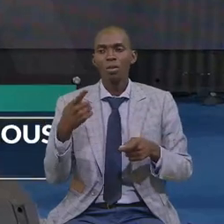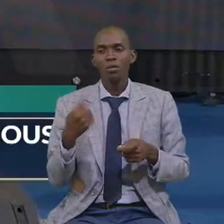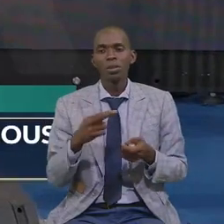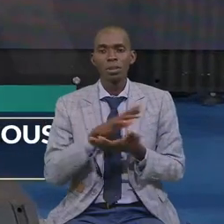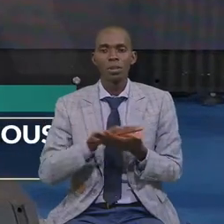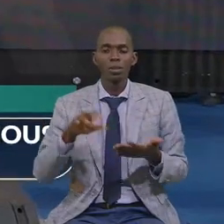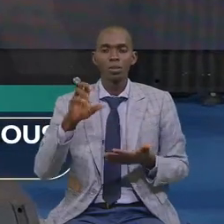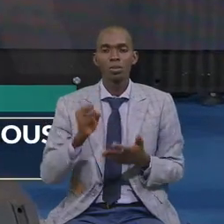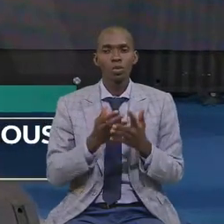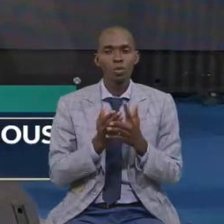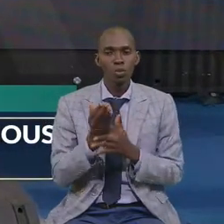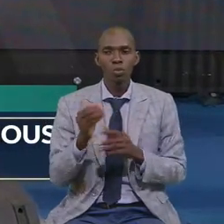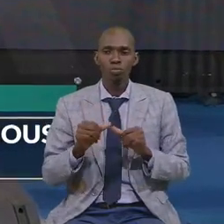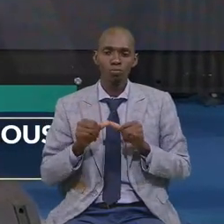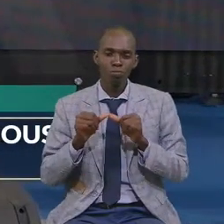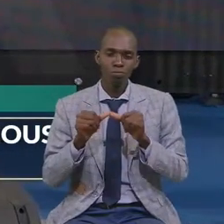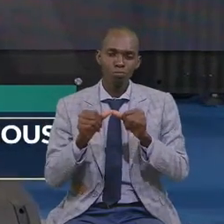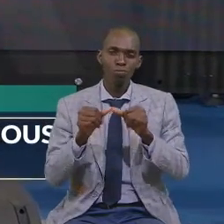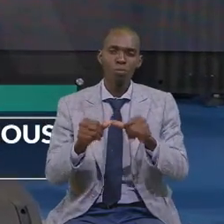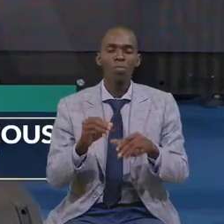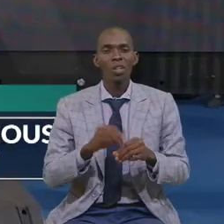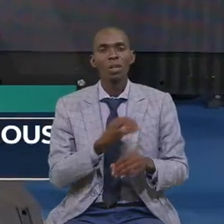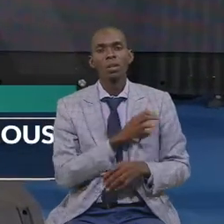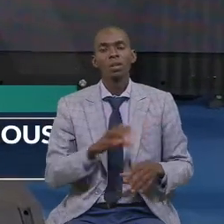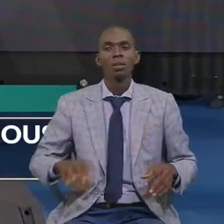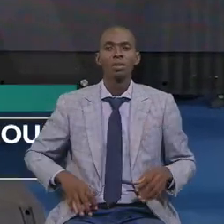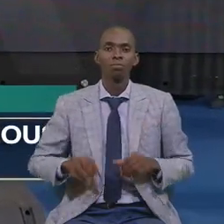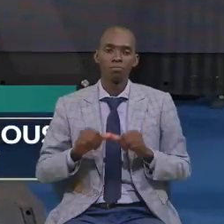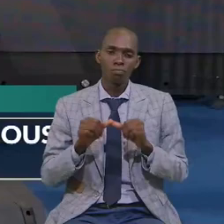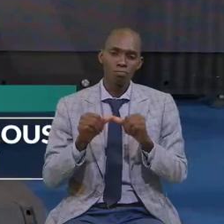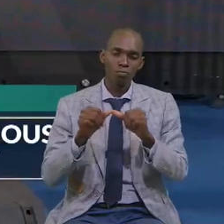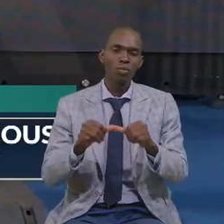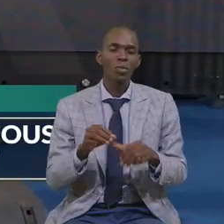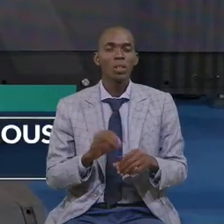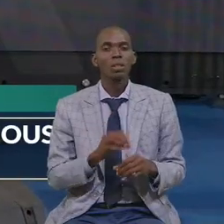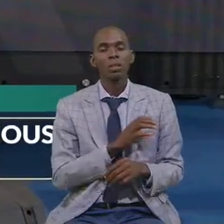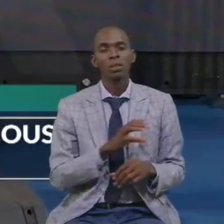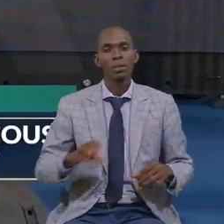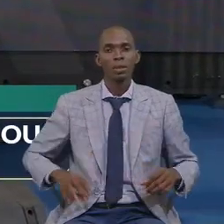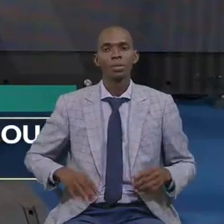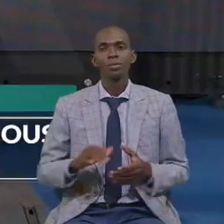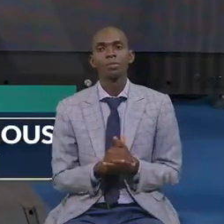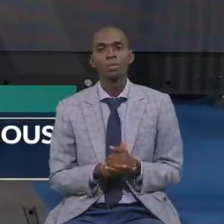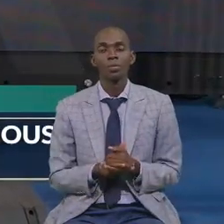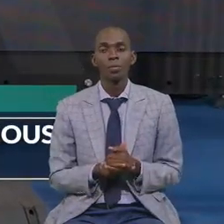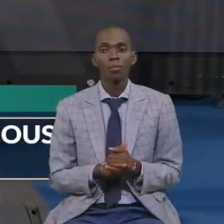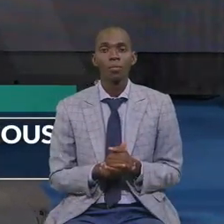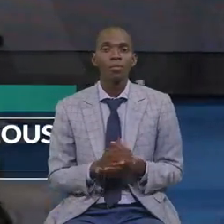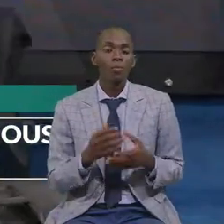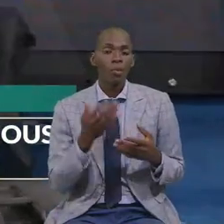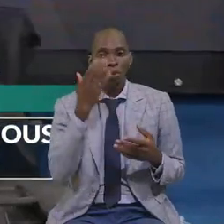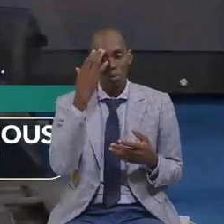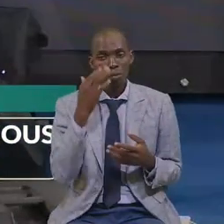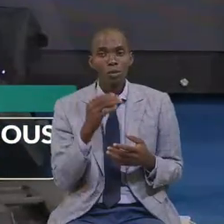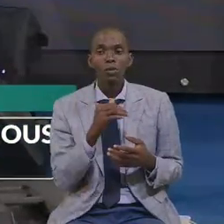through steadfastness in Christ. Steadfastness in Christ. And not people that